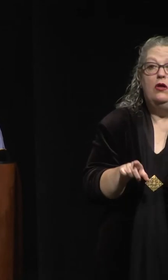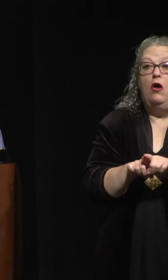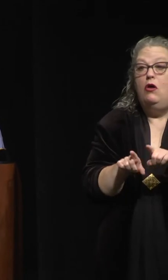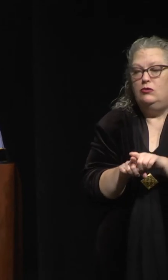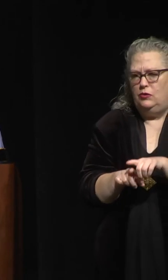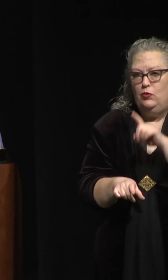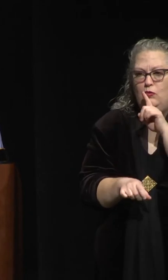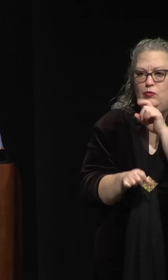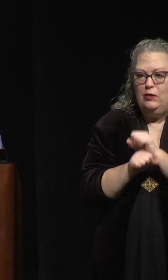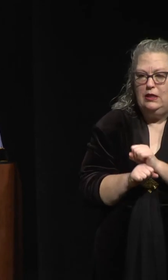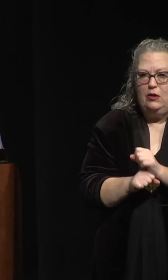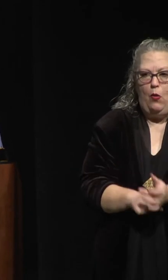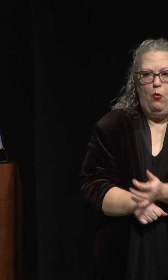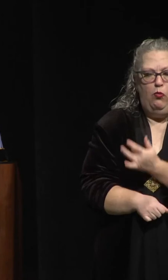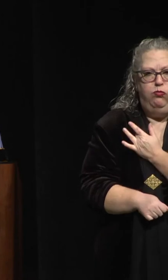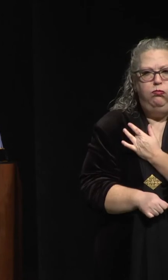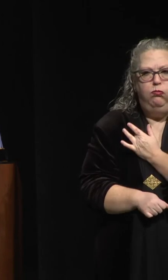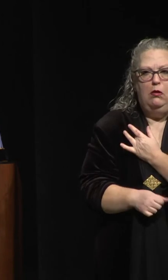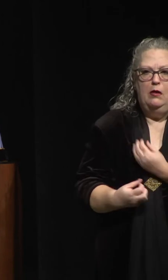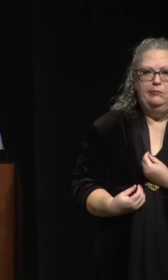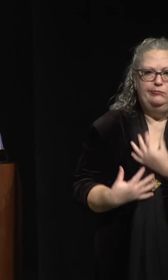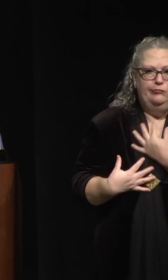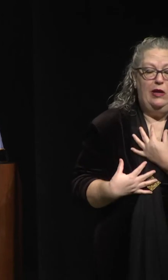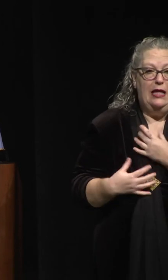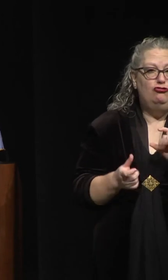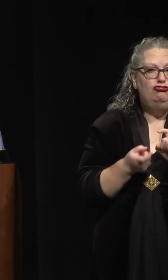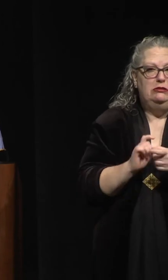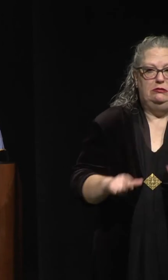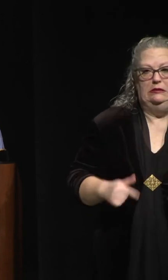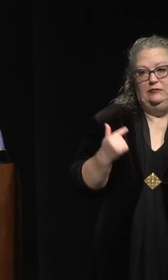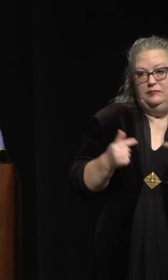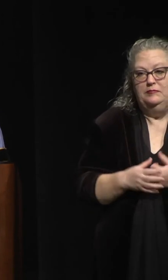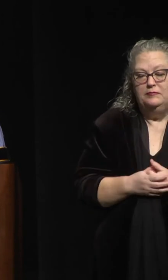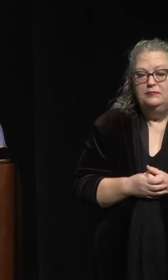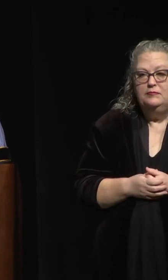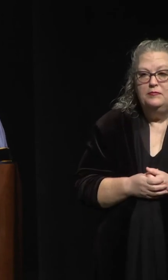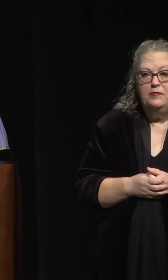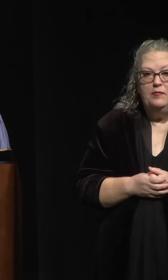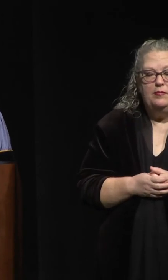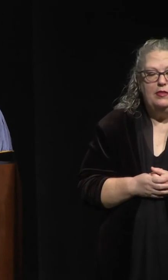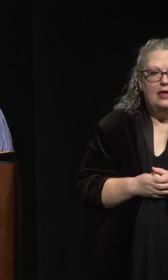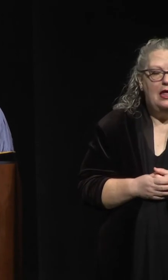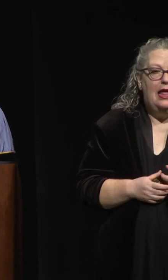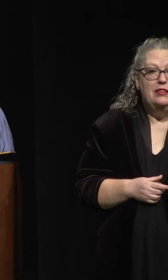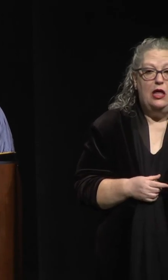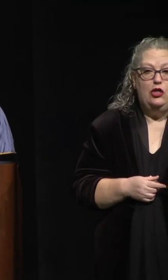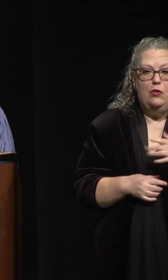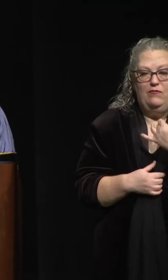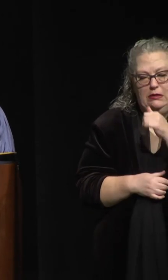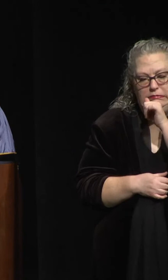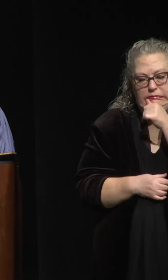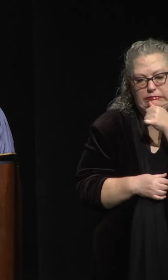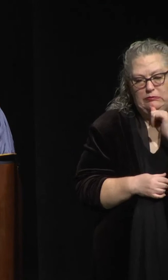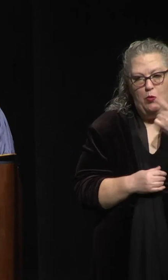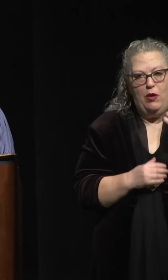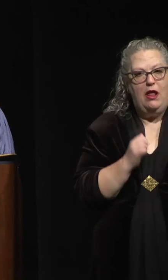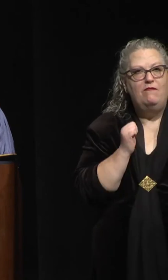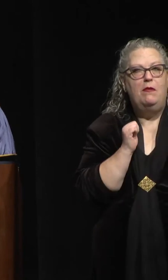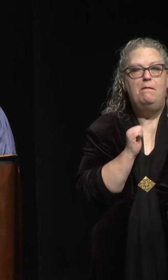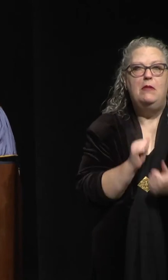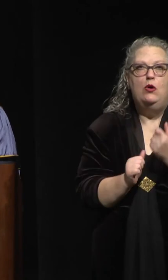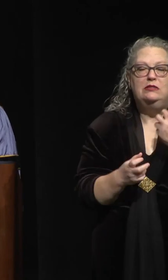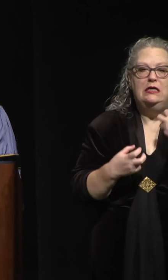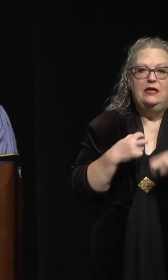as deeply rewarding and life-changing. That you endured one of the most